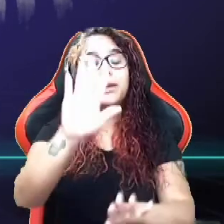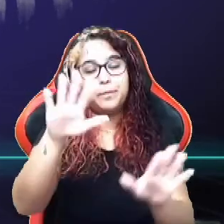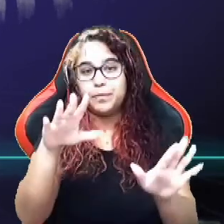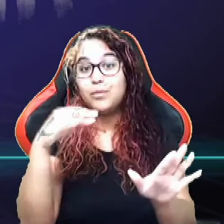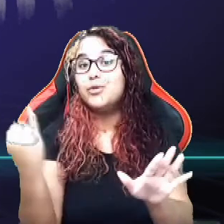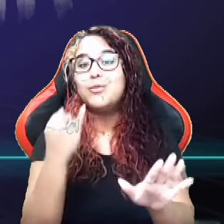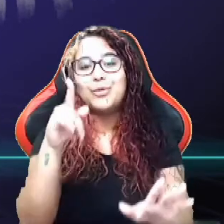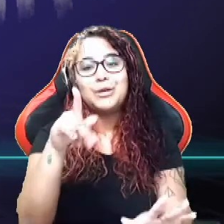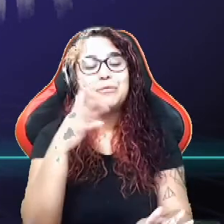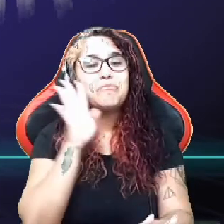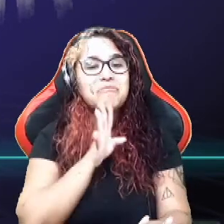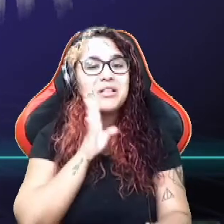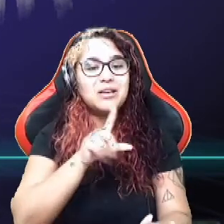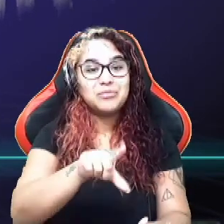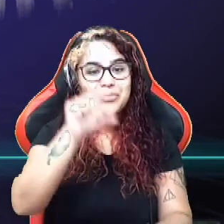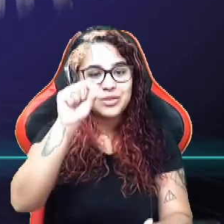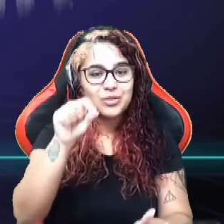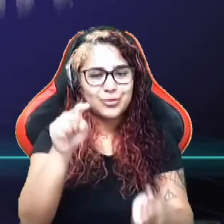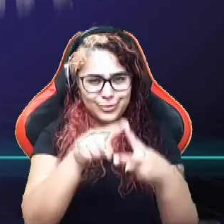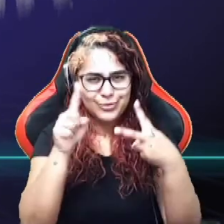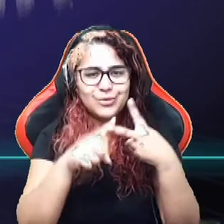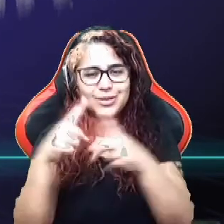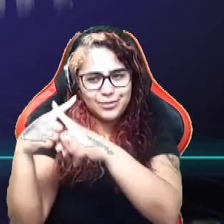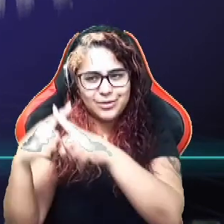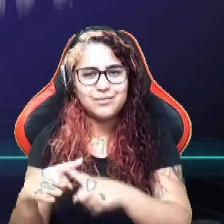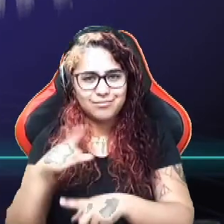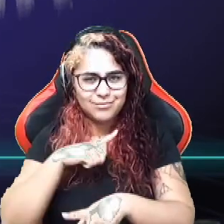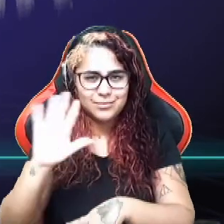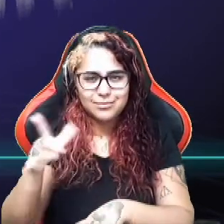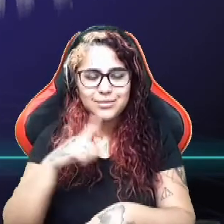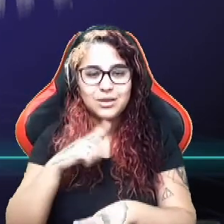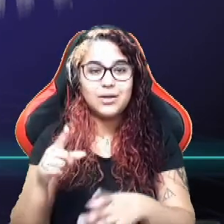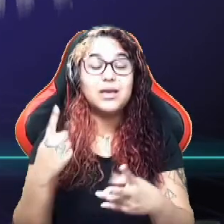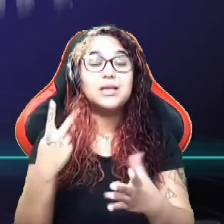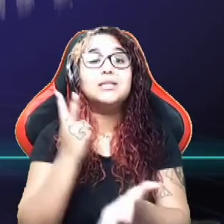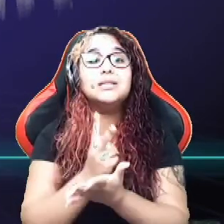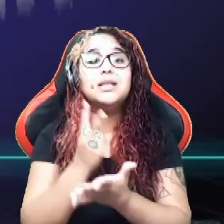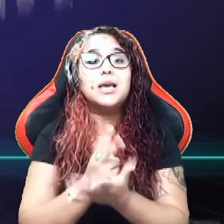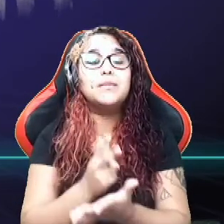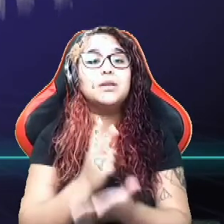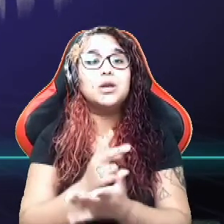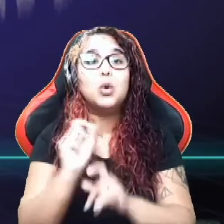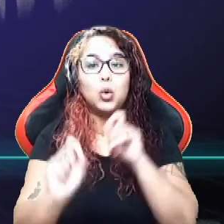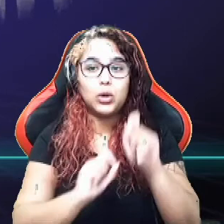platform. So with Girl Power and Girls League,